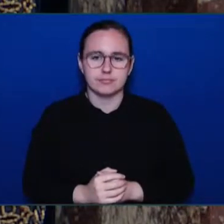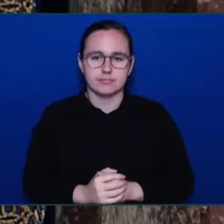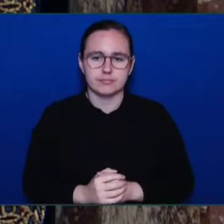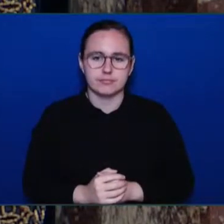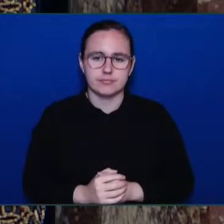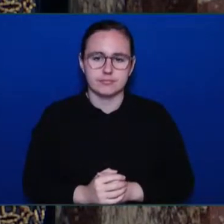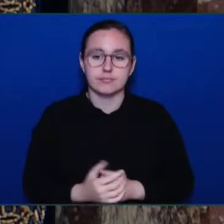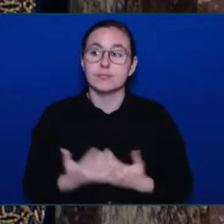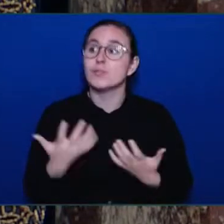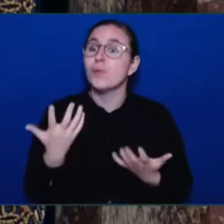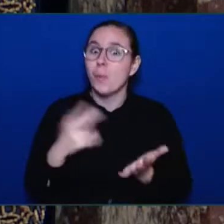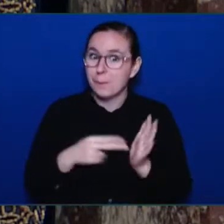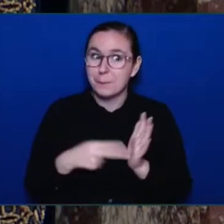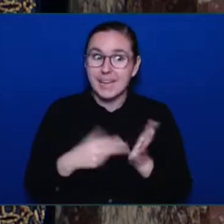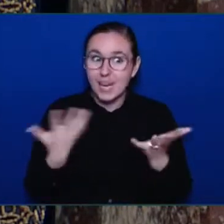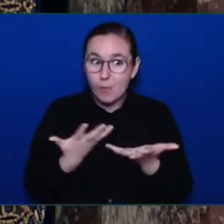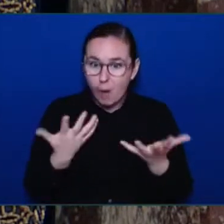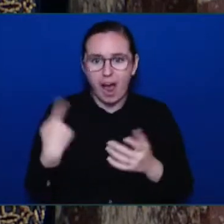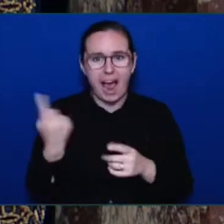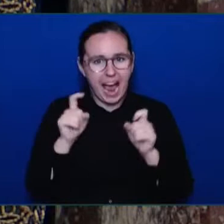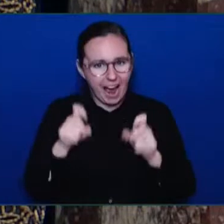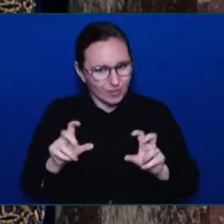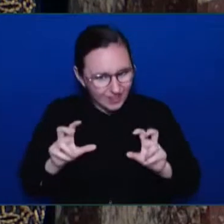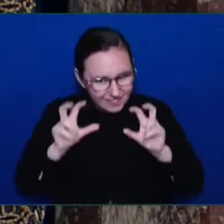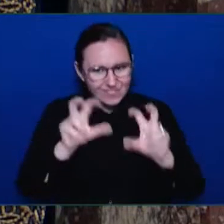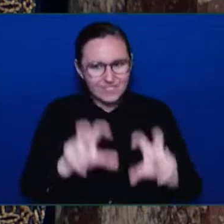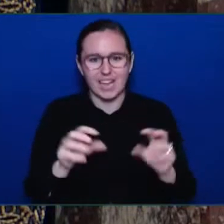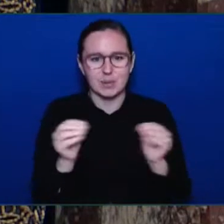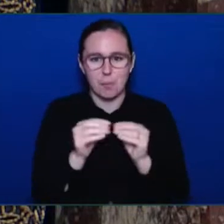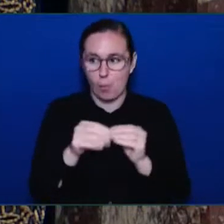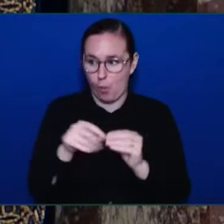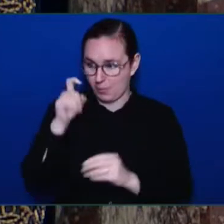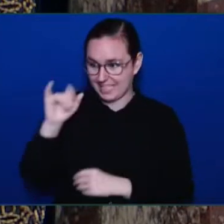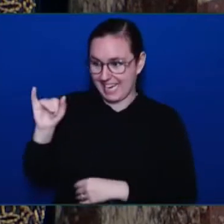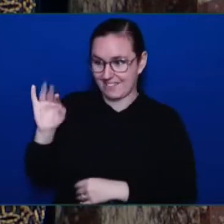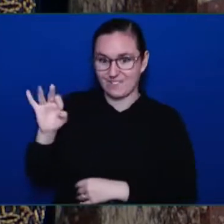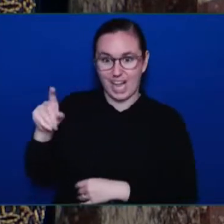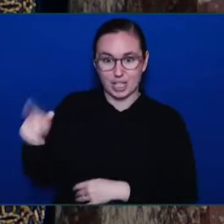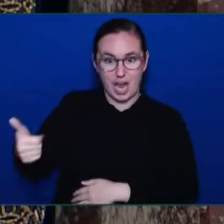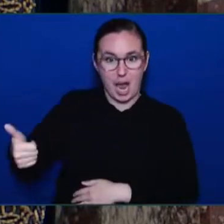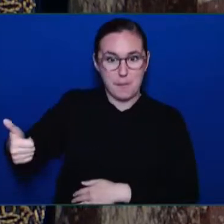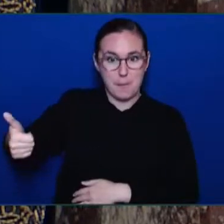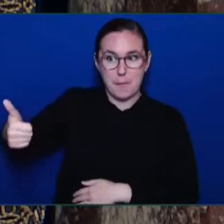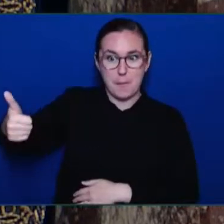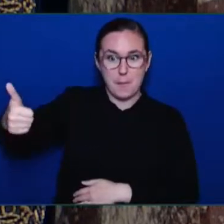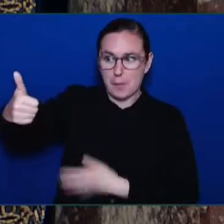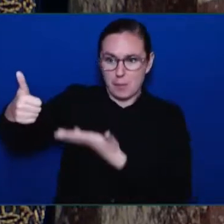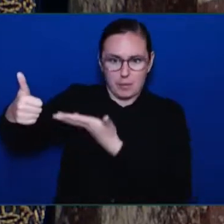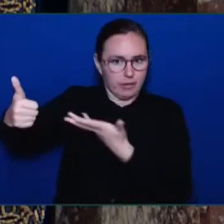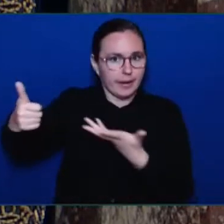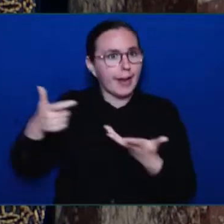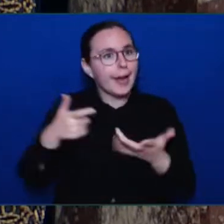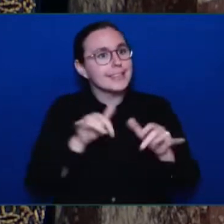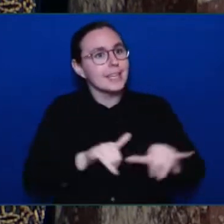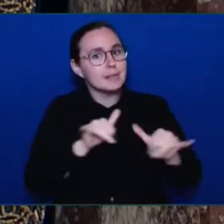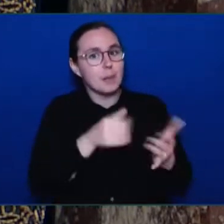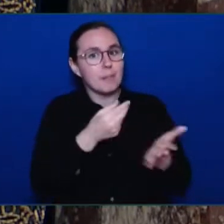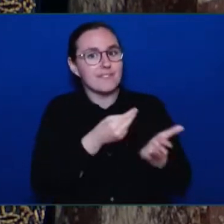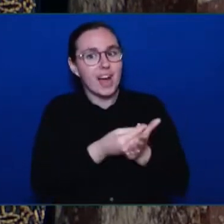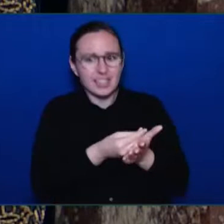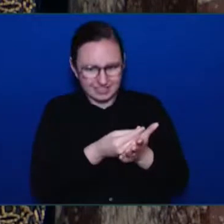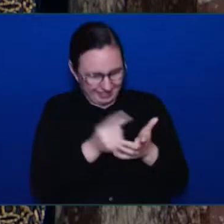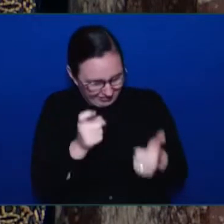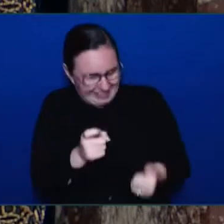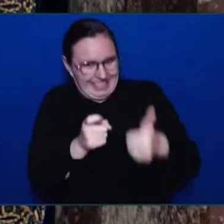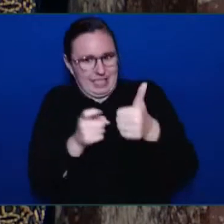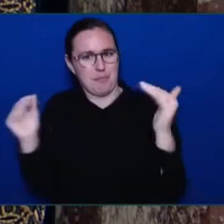Mr. Speaker, to the Minister of Education, it might be that the ministry just doesn't know the increasingly unsustainable difference between